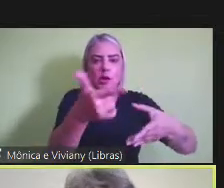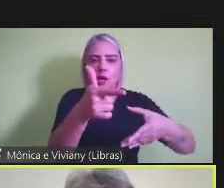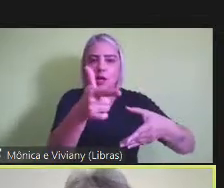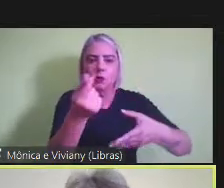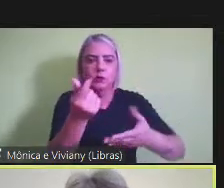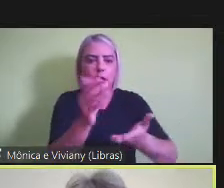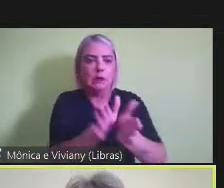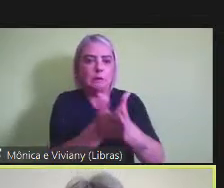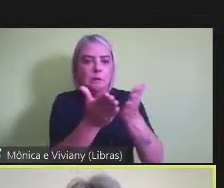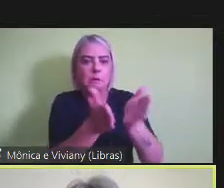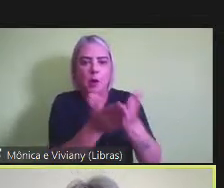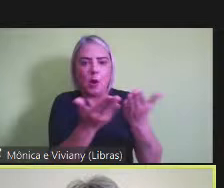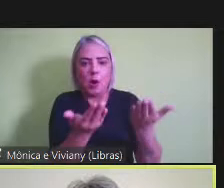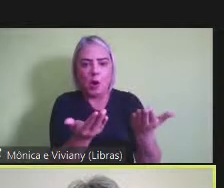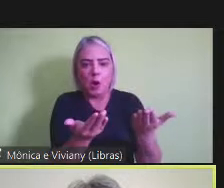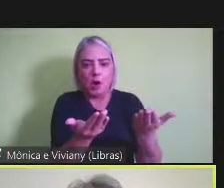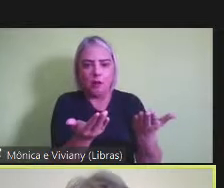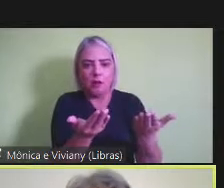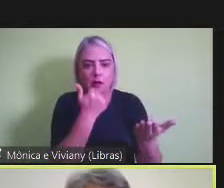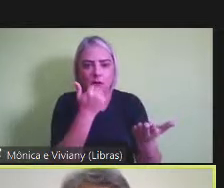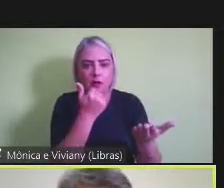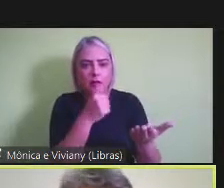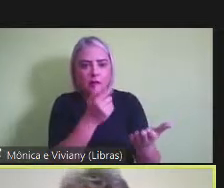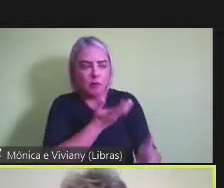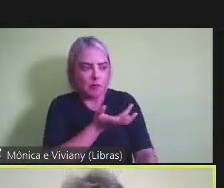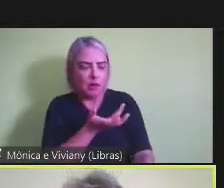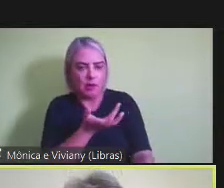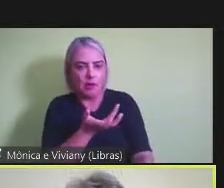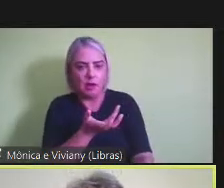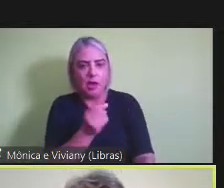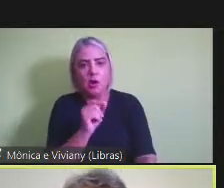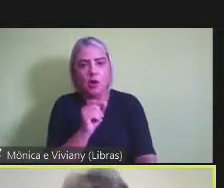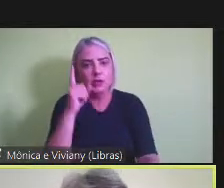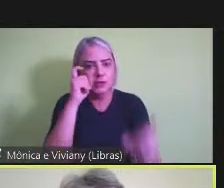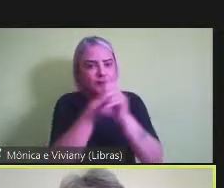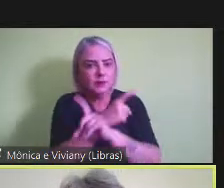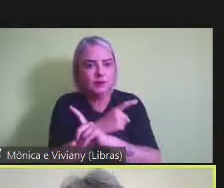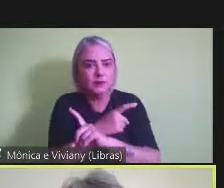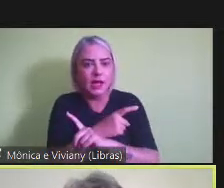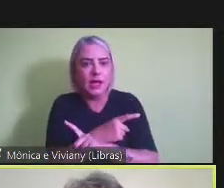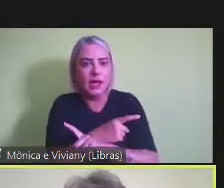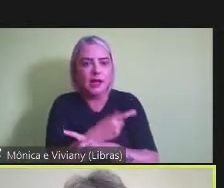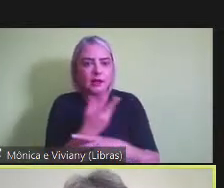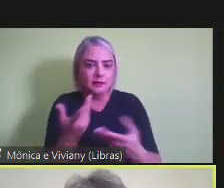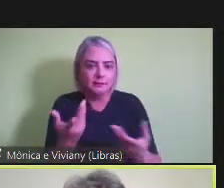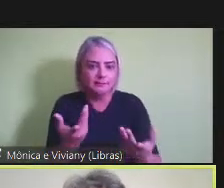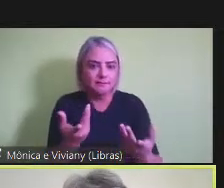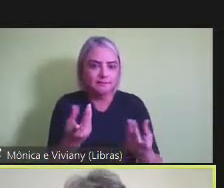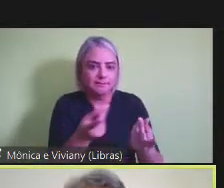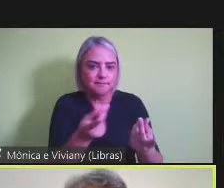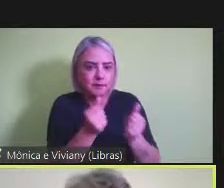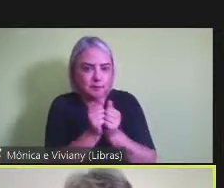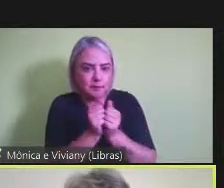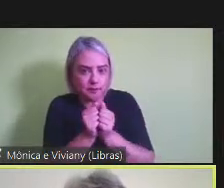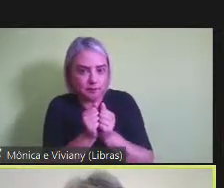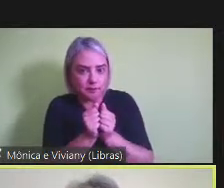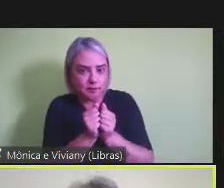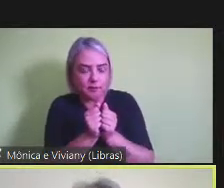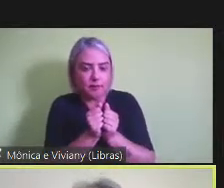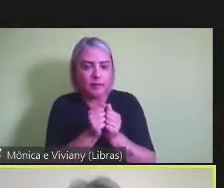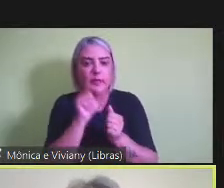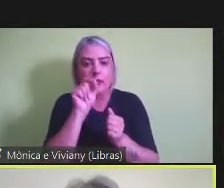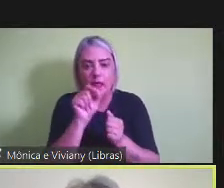deal with a population that is resource stricken, that has difficulty in getting access